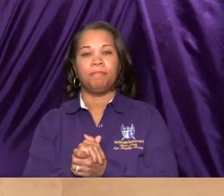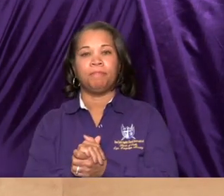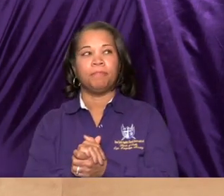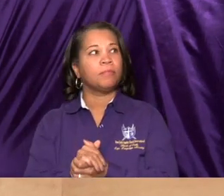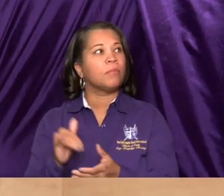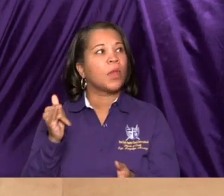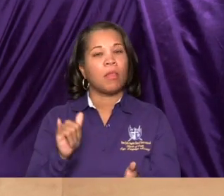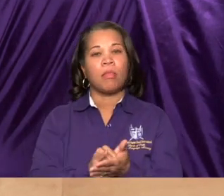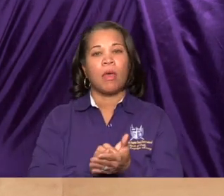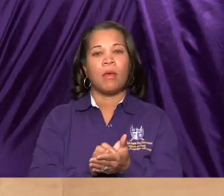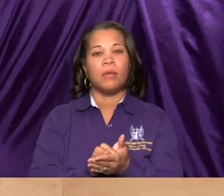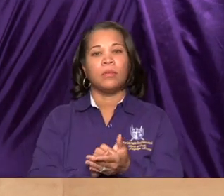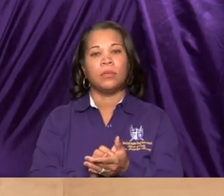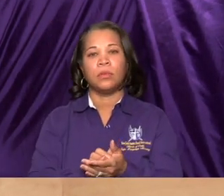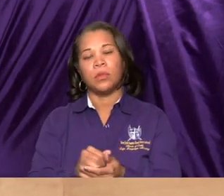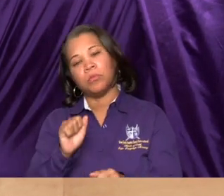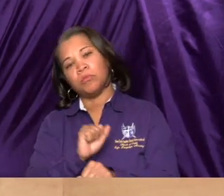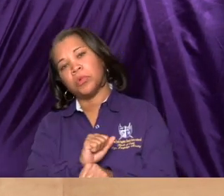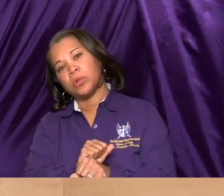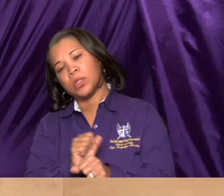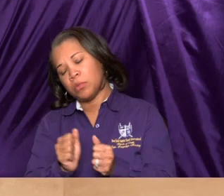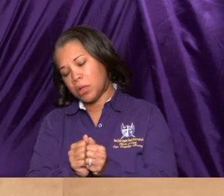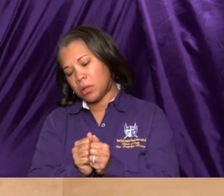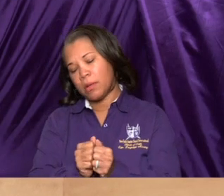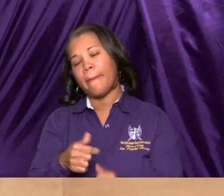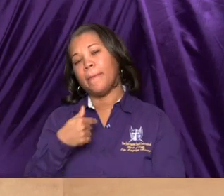that deals with me when I'm not up here.